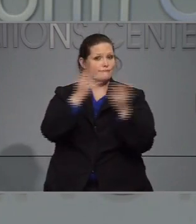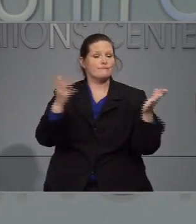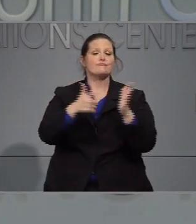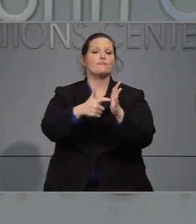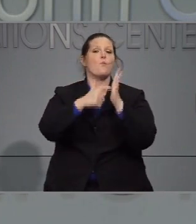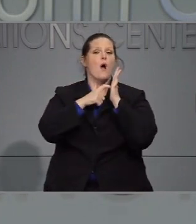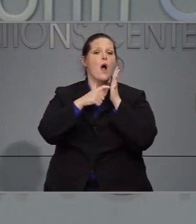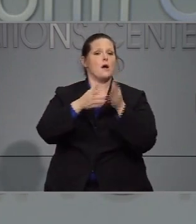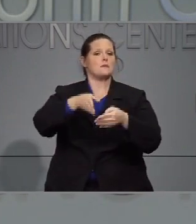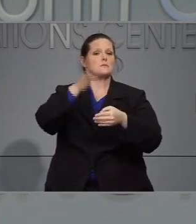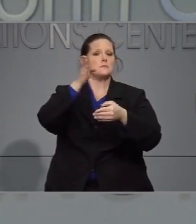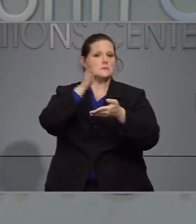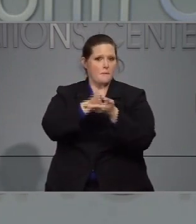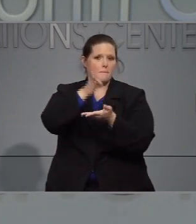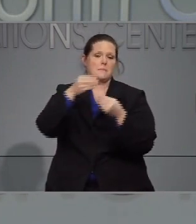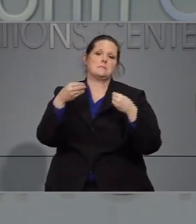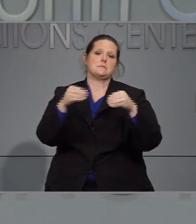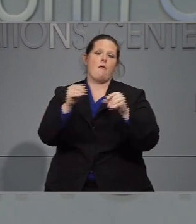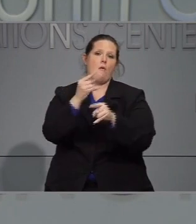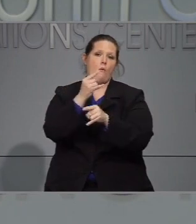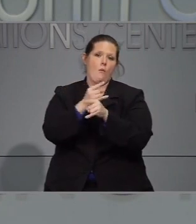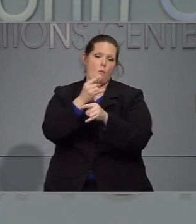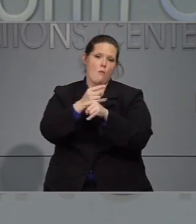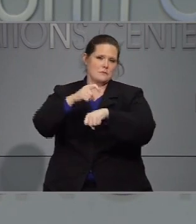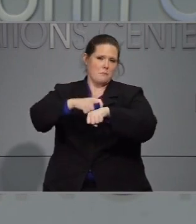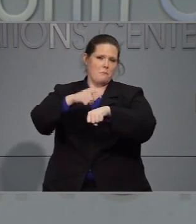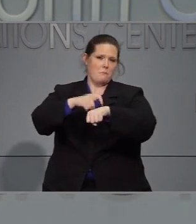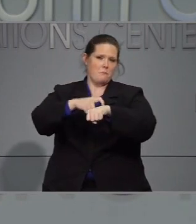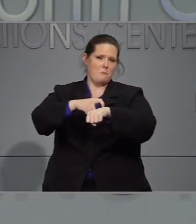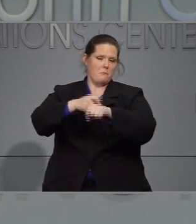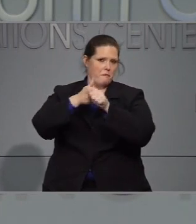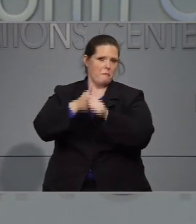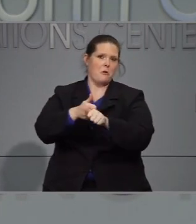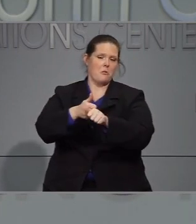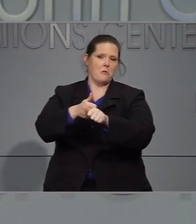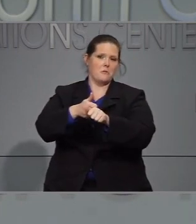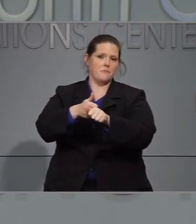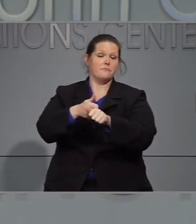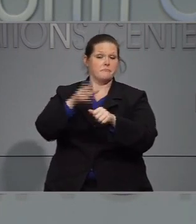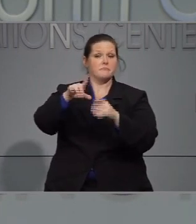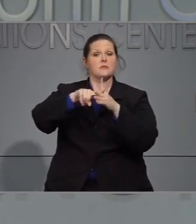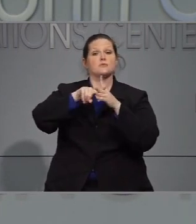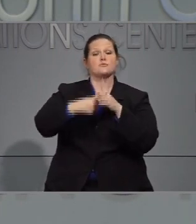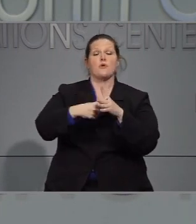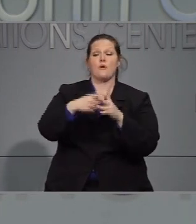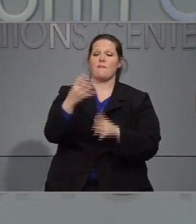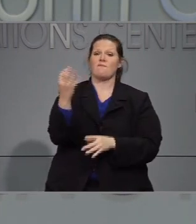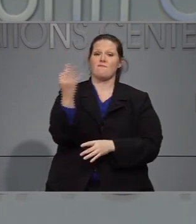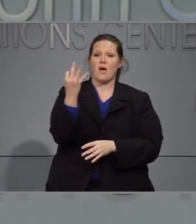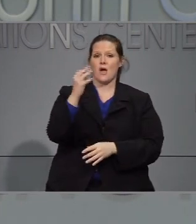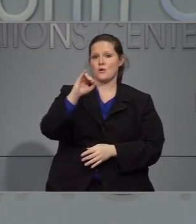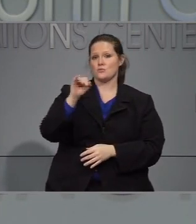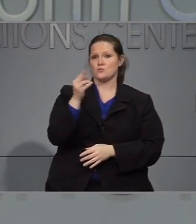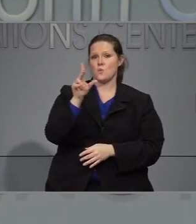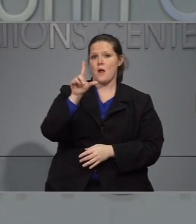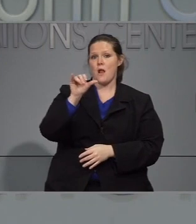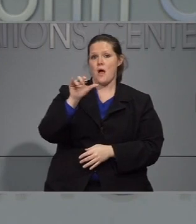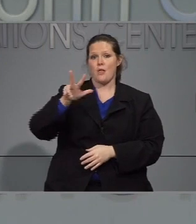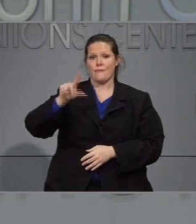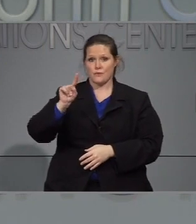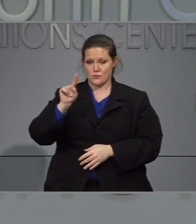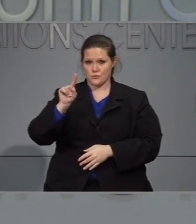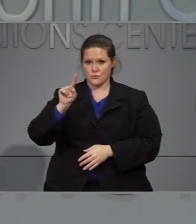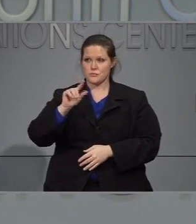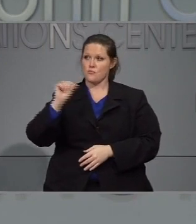of alcohol at restaurants. Effective this Friday, July the 31st, restaurants must